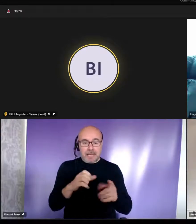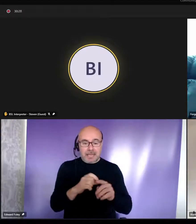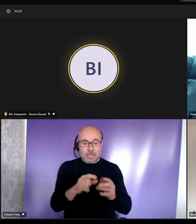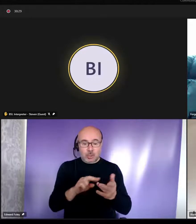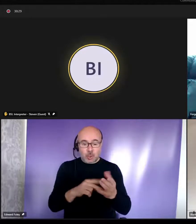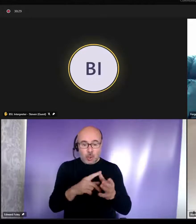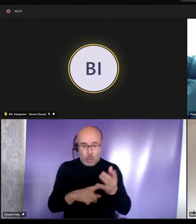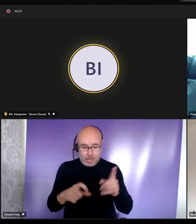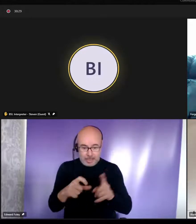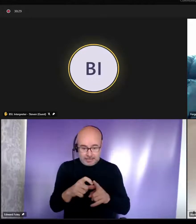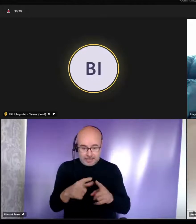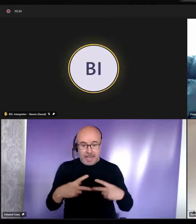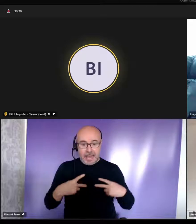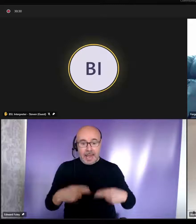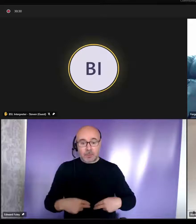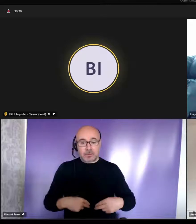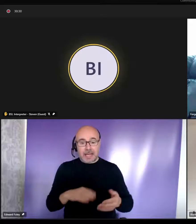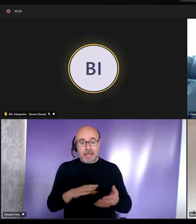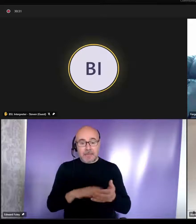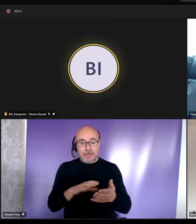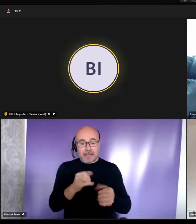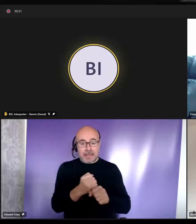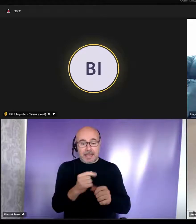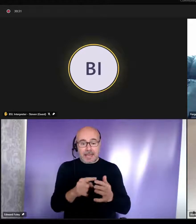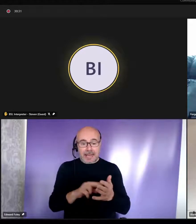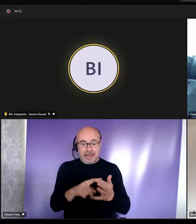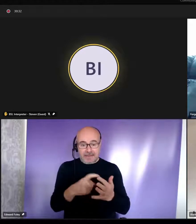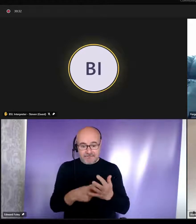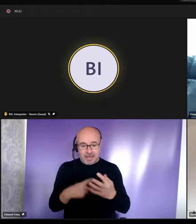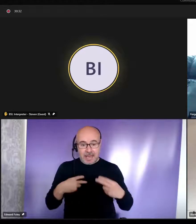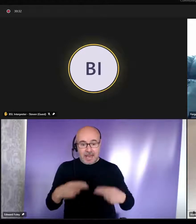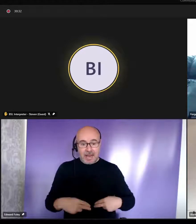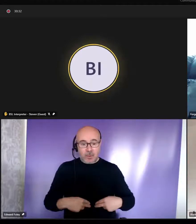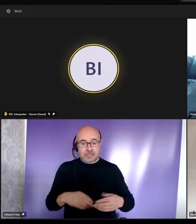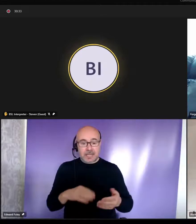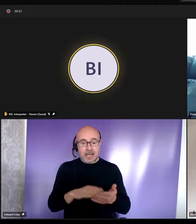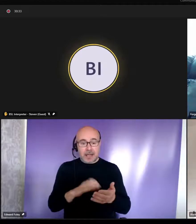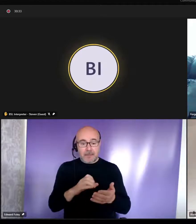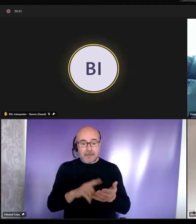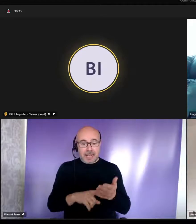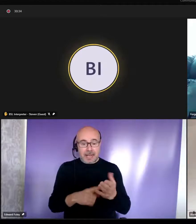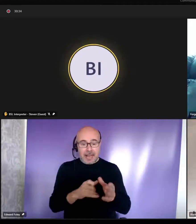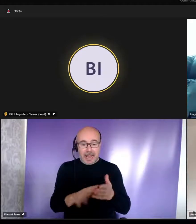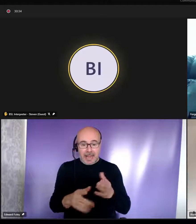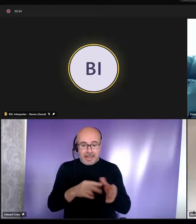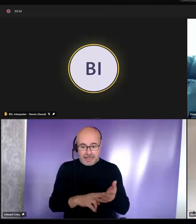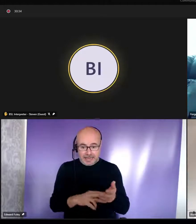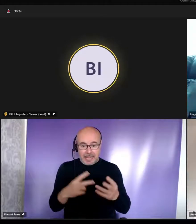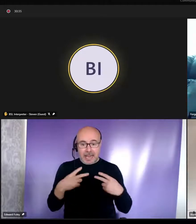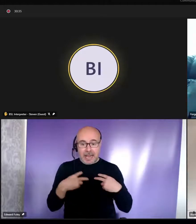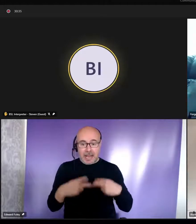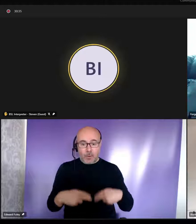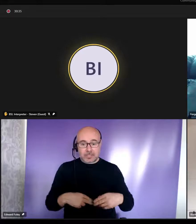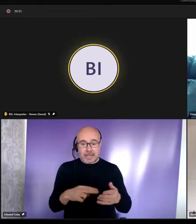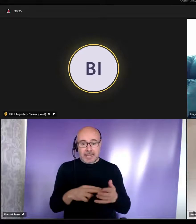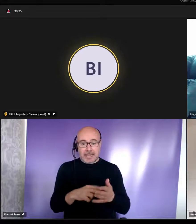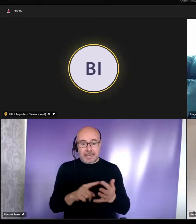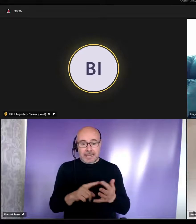is Councillor McGeever and Councillor McLachlan. We have Councillor Nayland present also. Councillor Nelson.